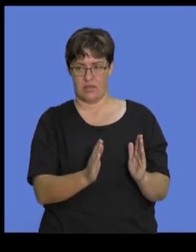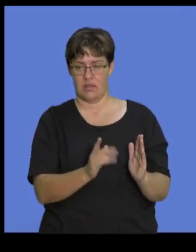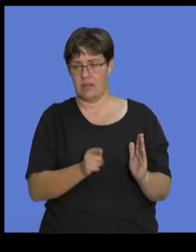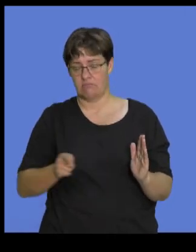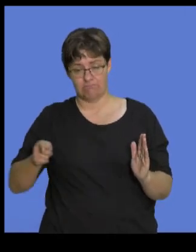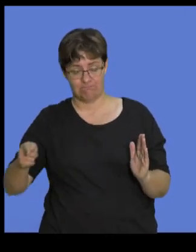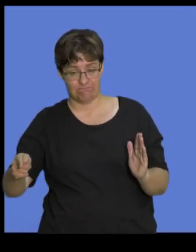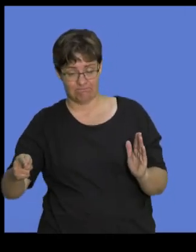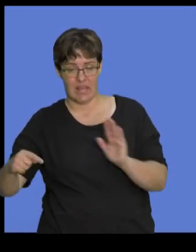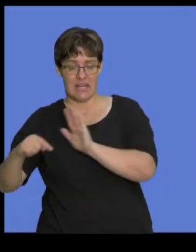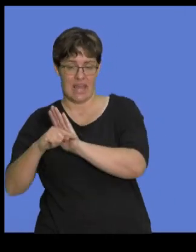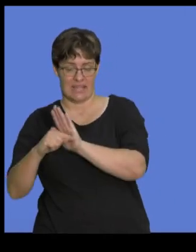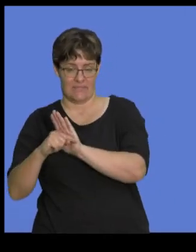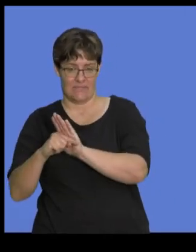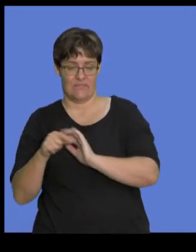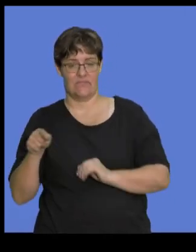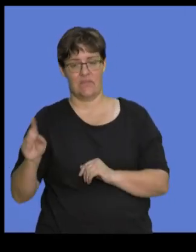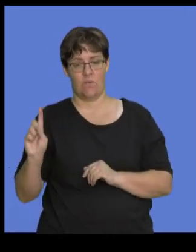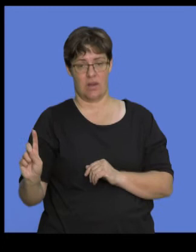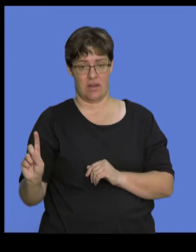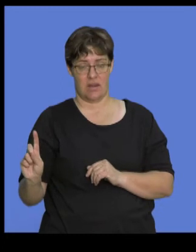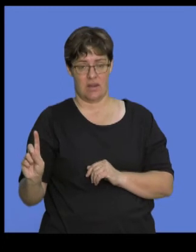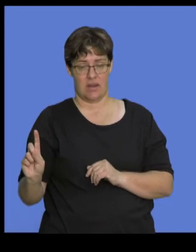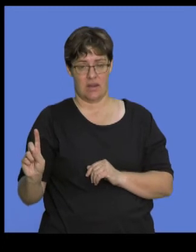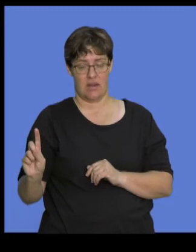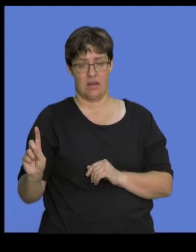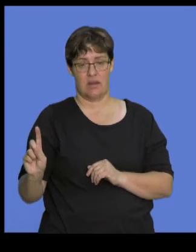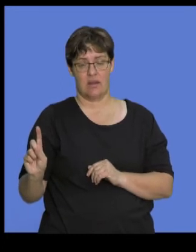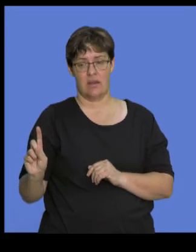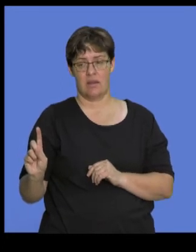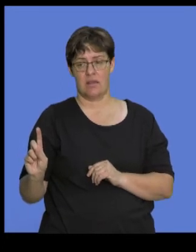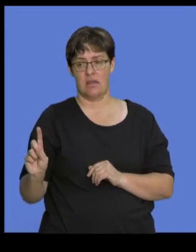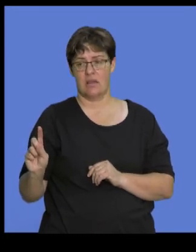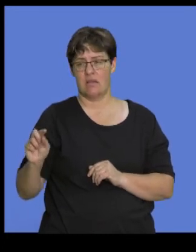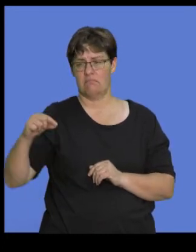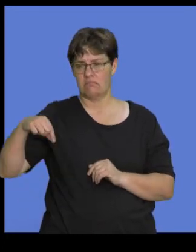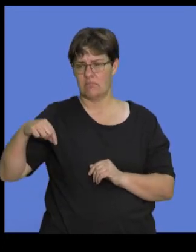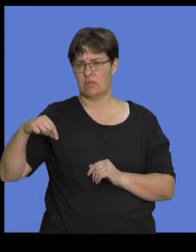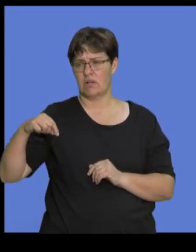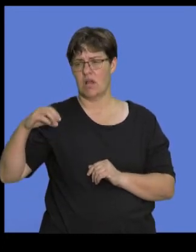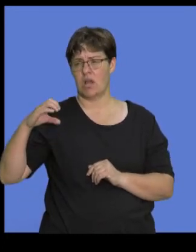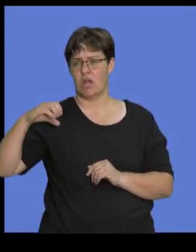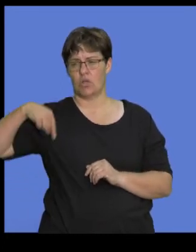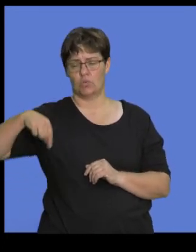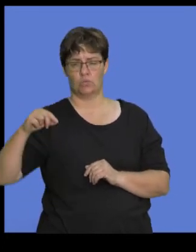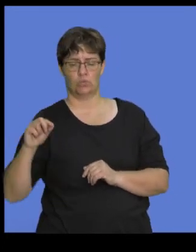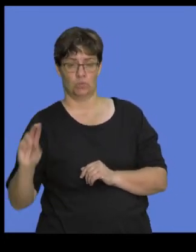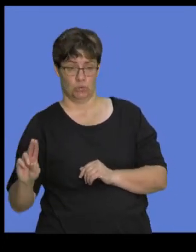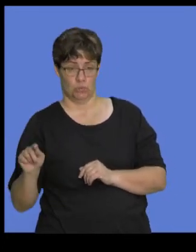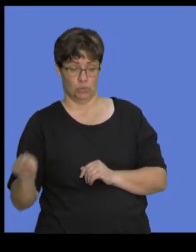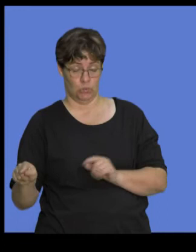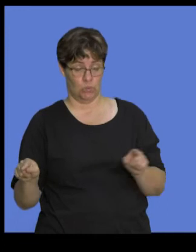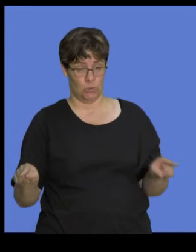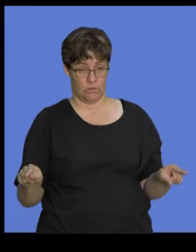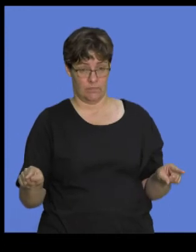negative, let's label the negative 1 microcoulombs Q2, right? So this is the scenario that we have.